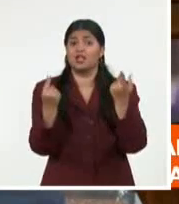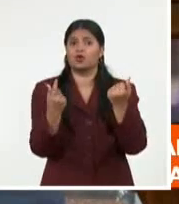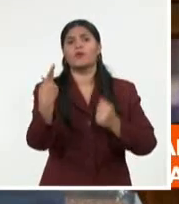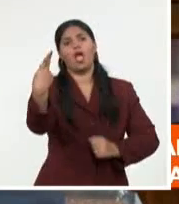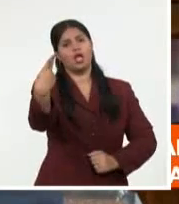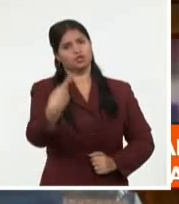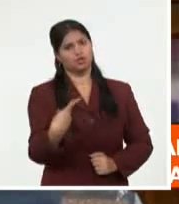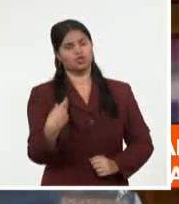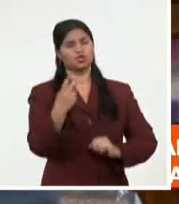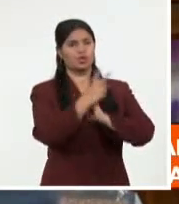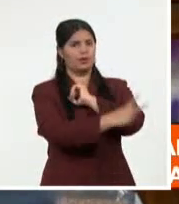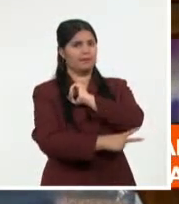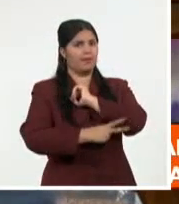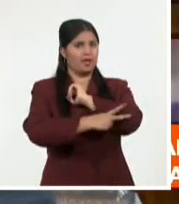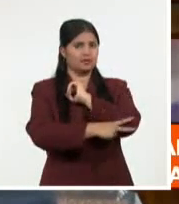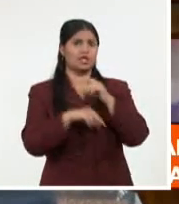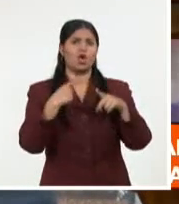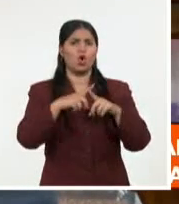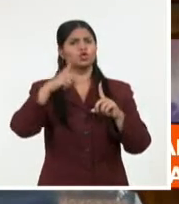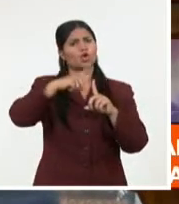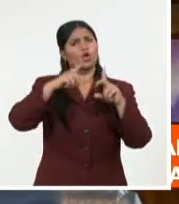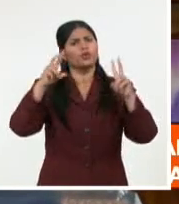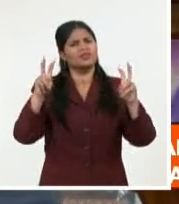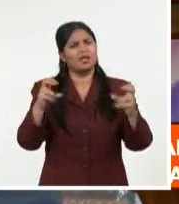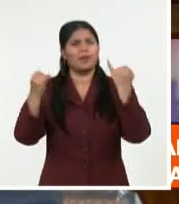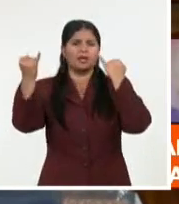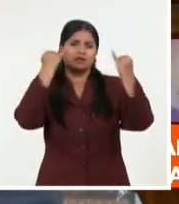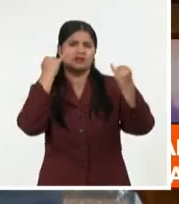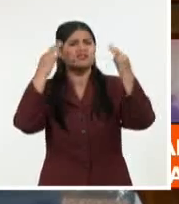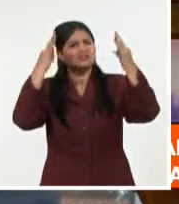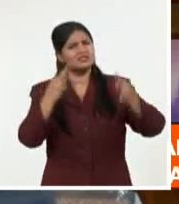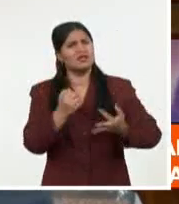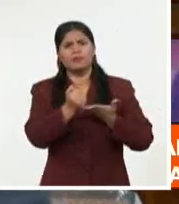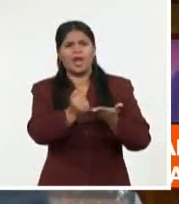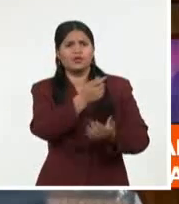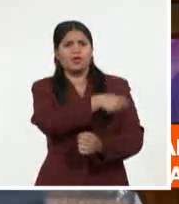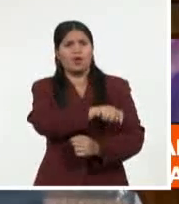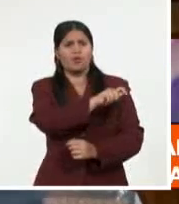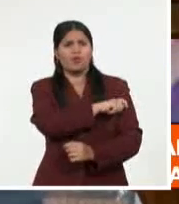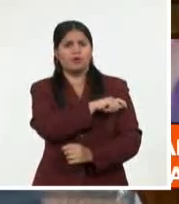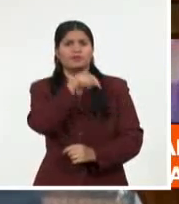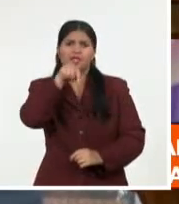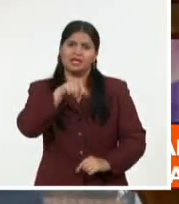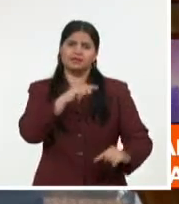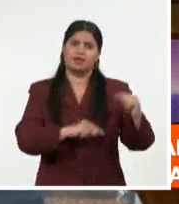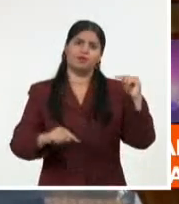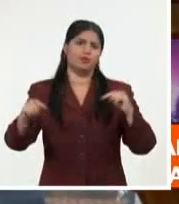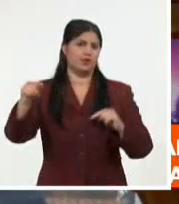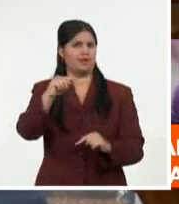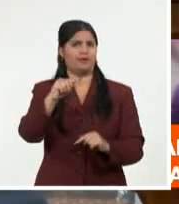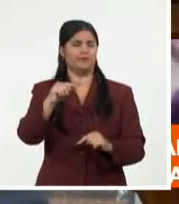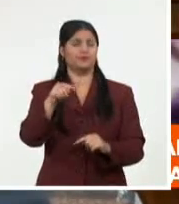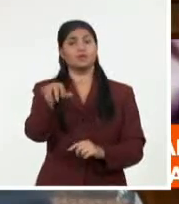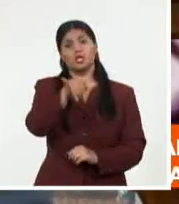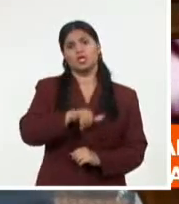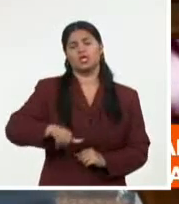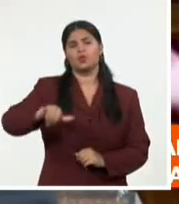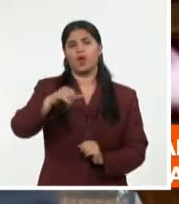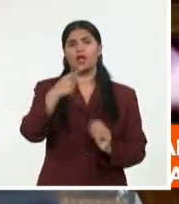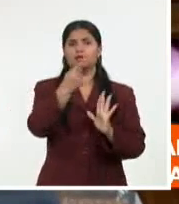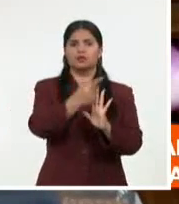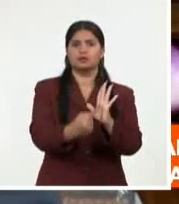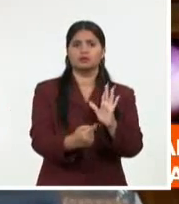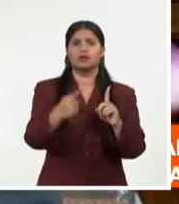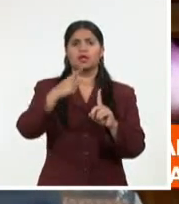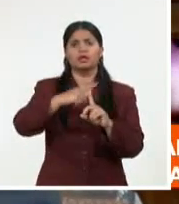su ampliación, siempre en beneficio de nuestros pueblos. Igualmente, hemos compartido puntos de vista